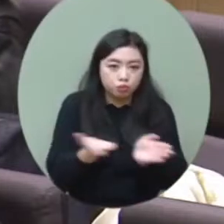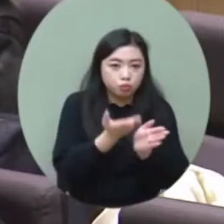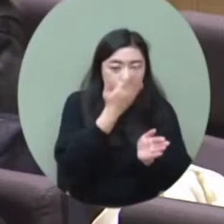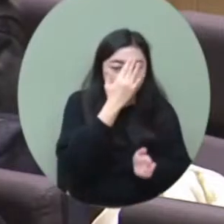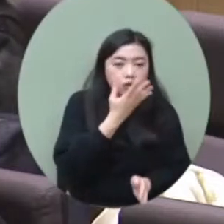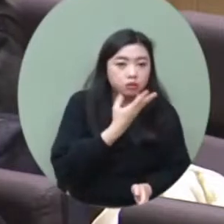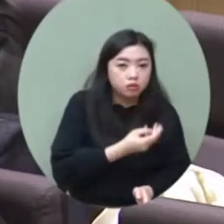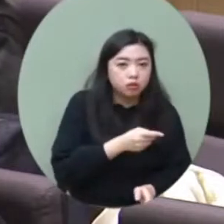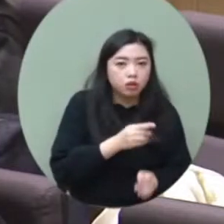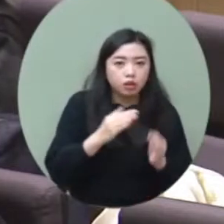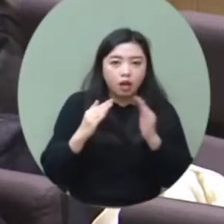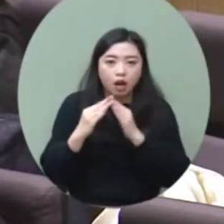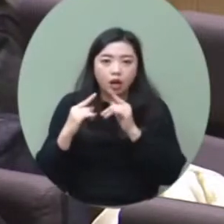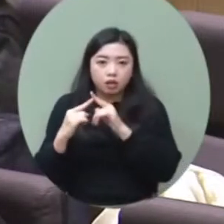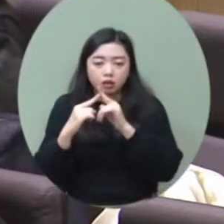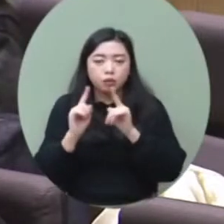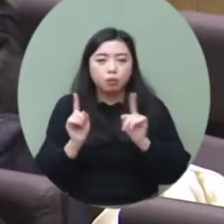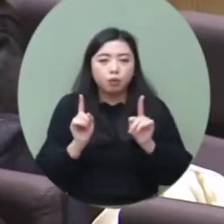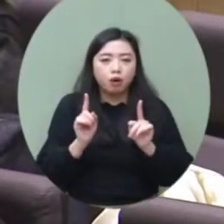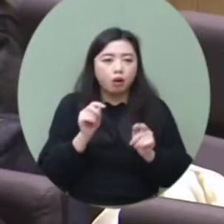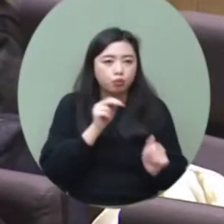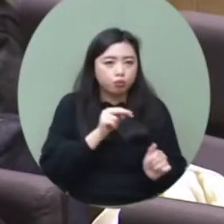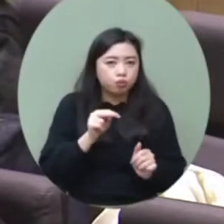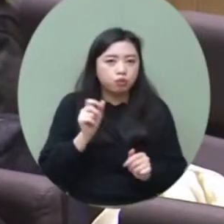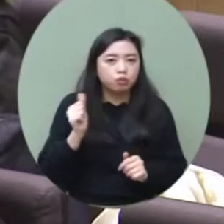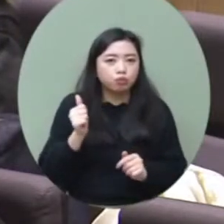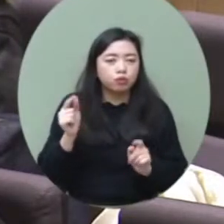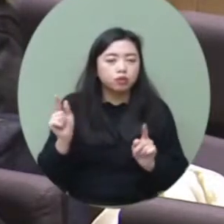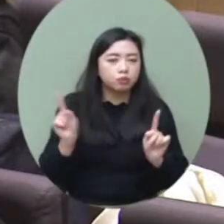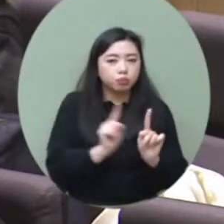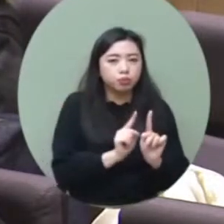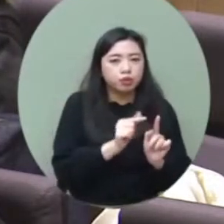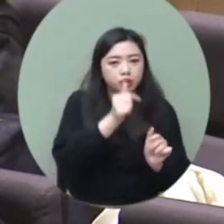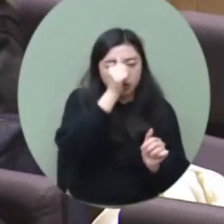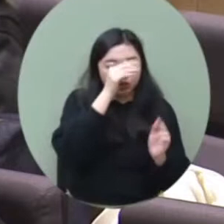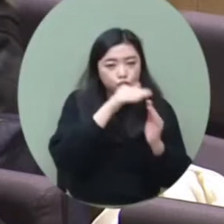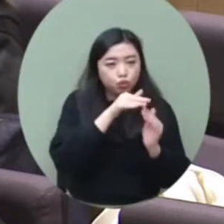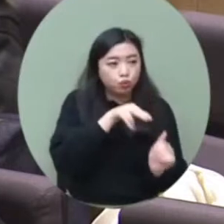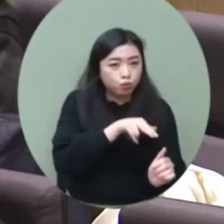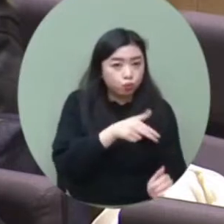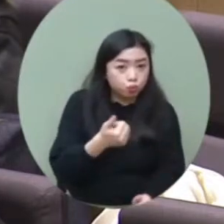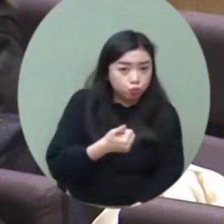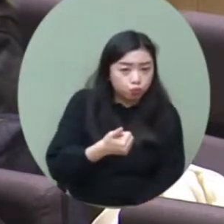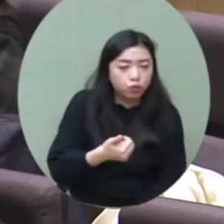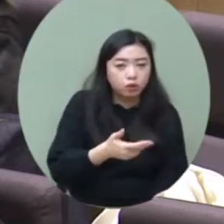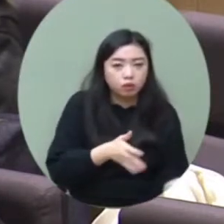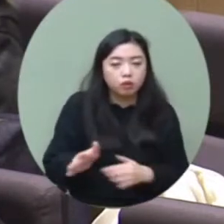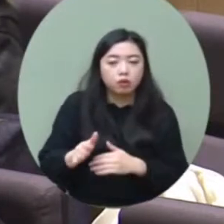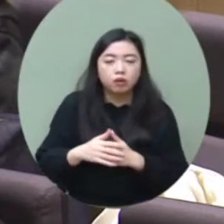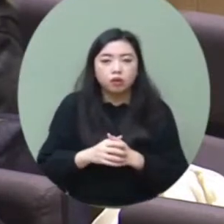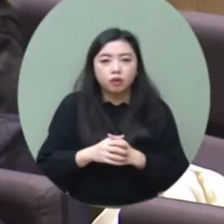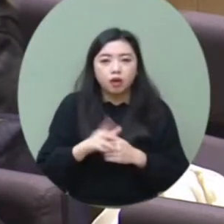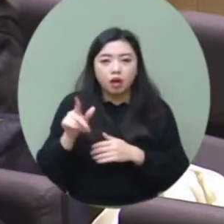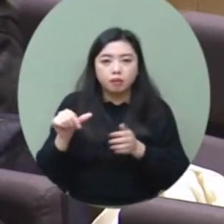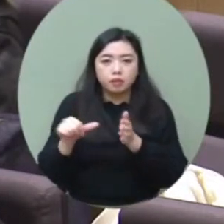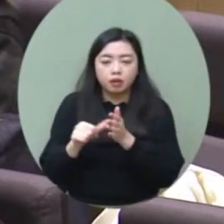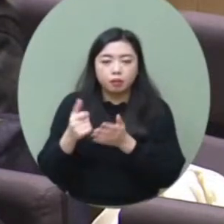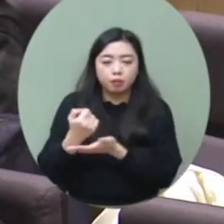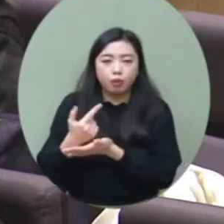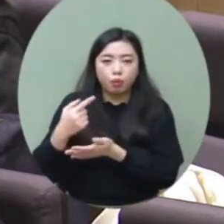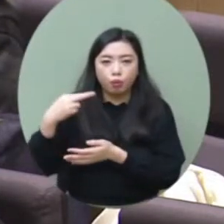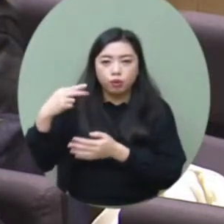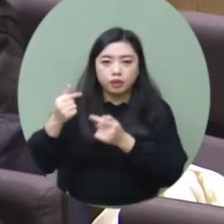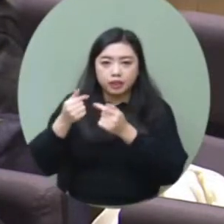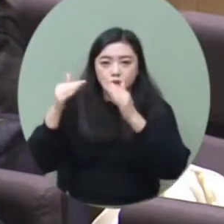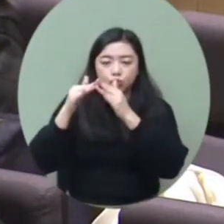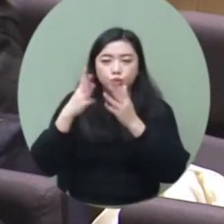under the age of 11? How many of them are staying at hospitals? Will the accompanying adults or carers be